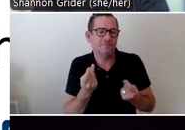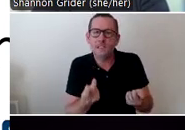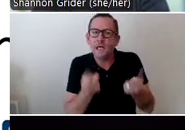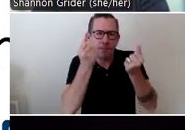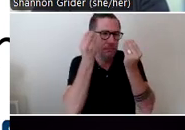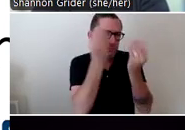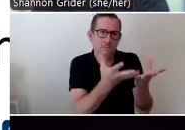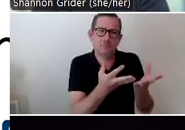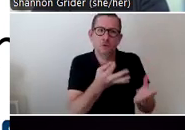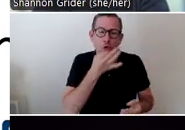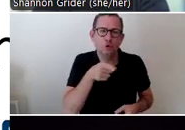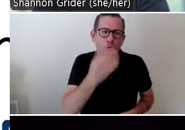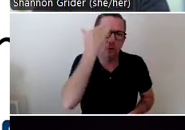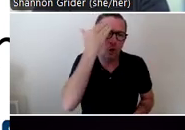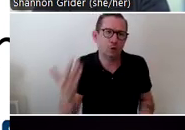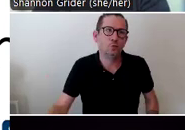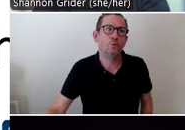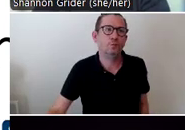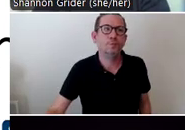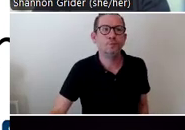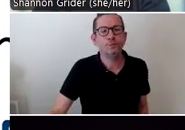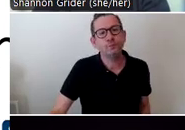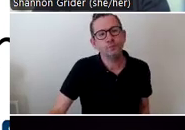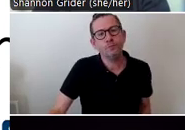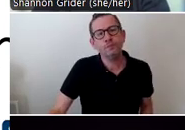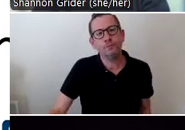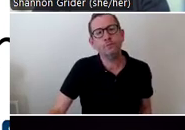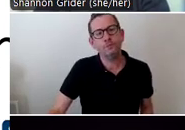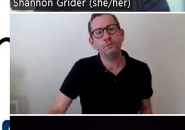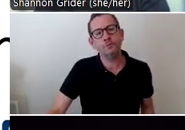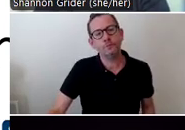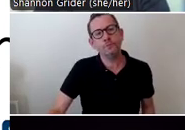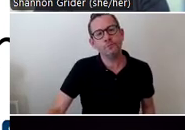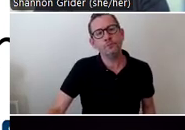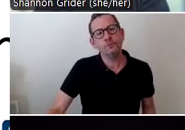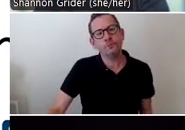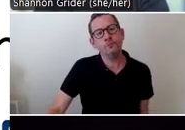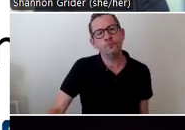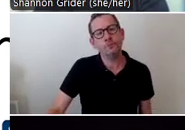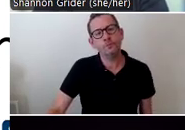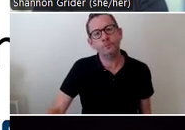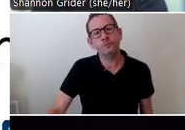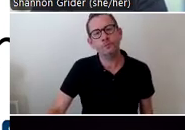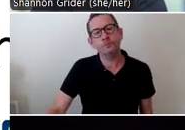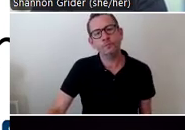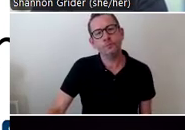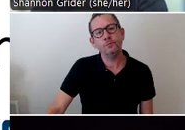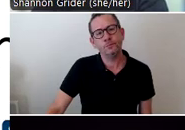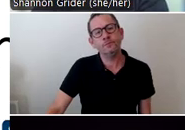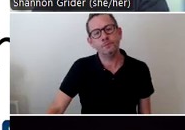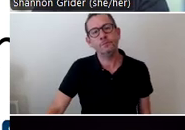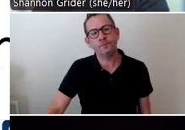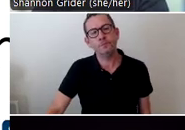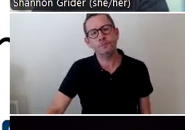especially if they're trying to harm themselves, as soon as work on getting that communication there.